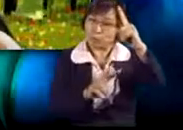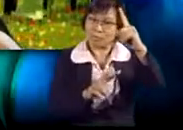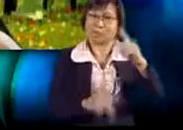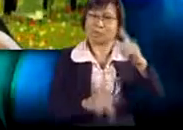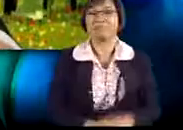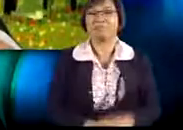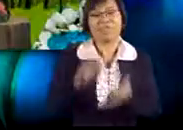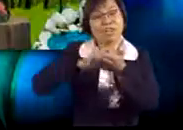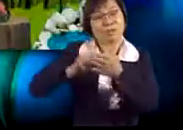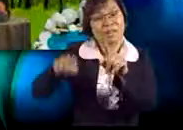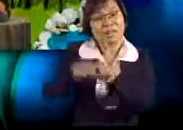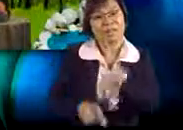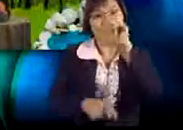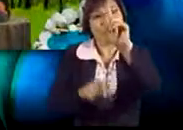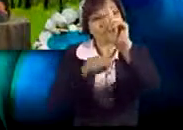written like this.